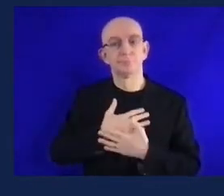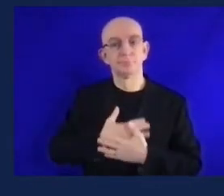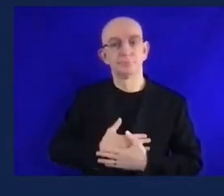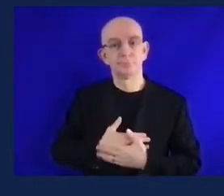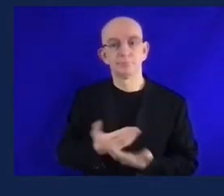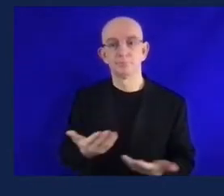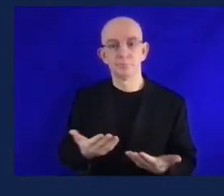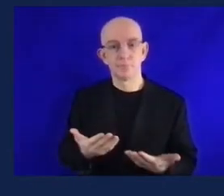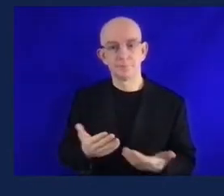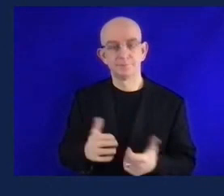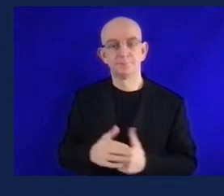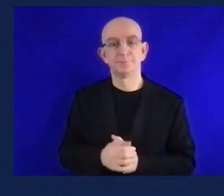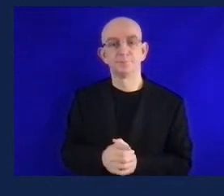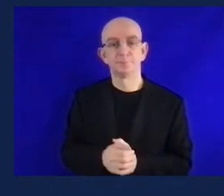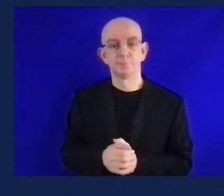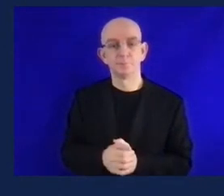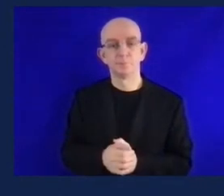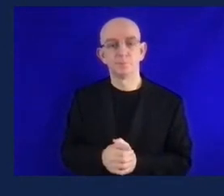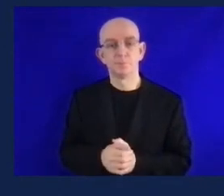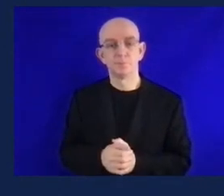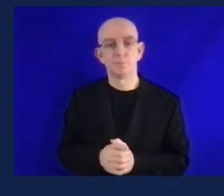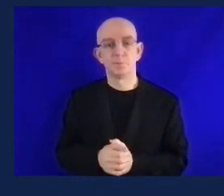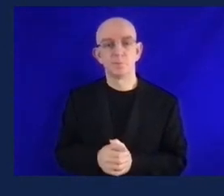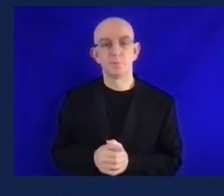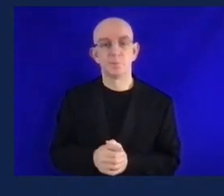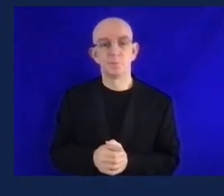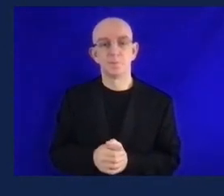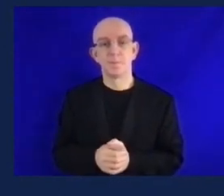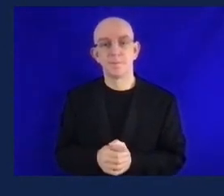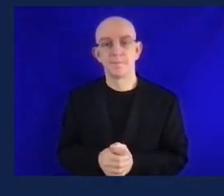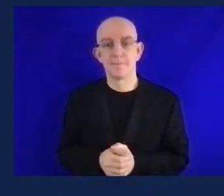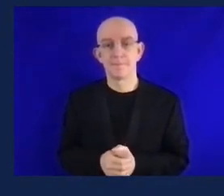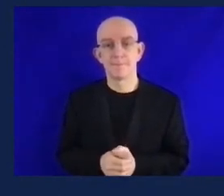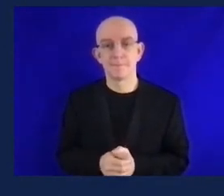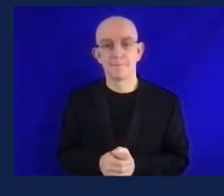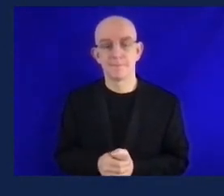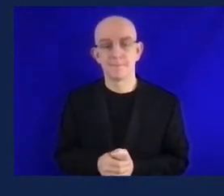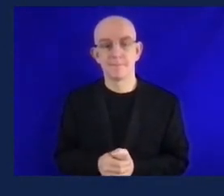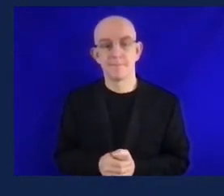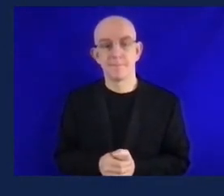can use it as a tool to generate change in our society.